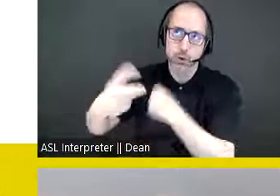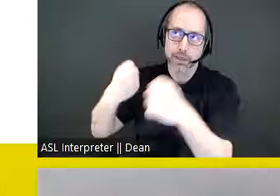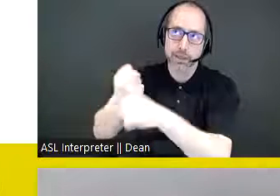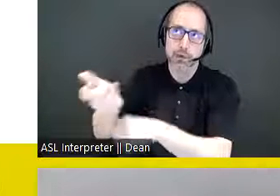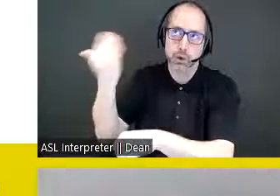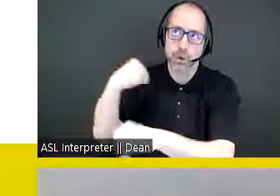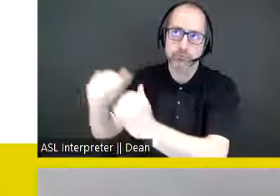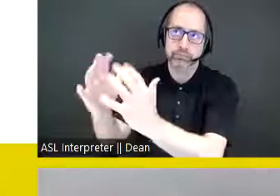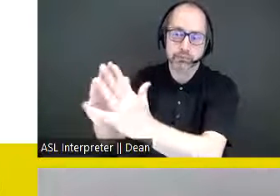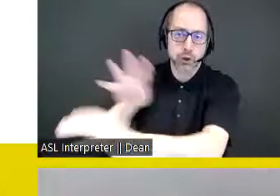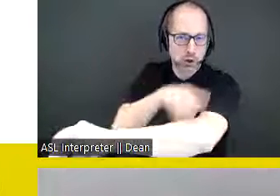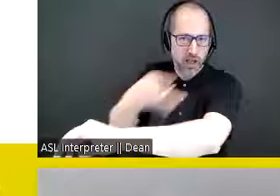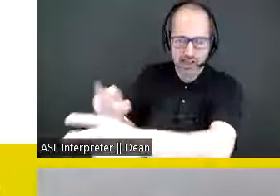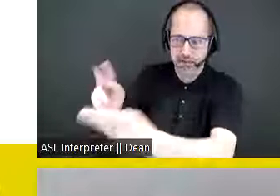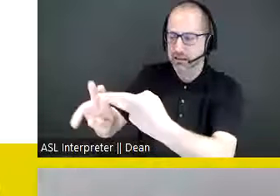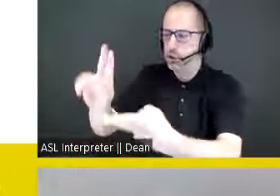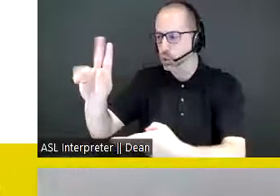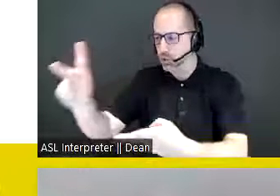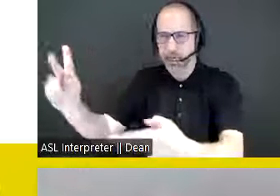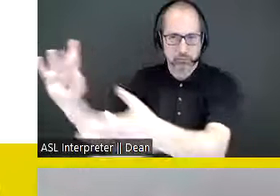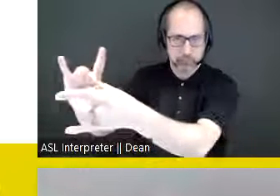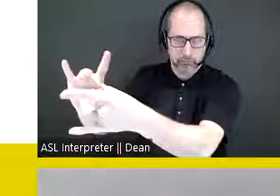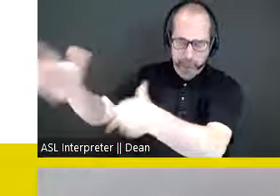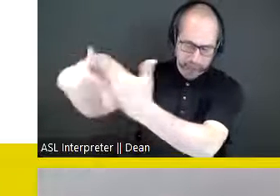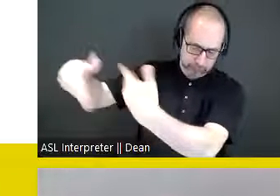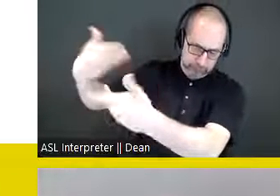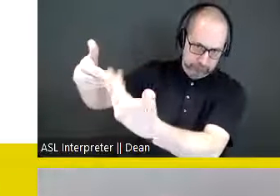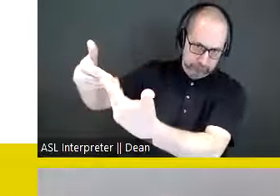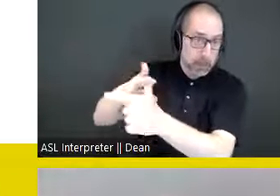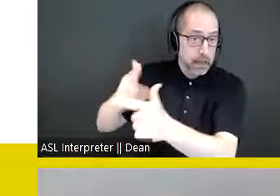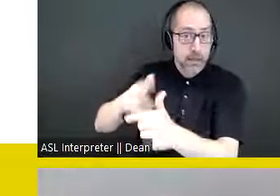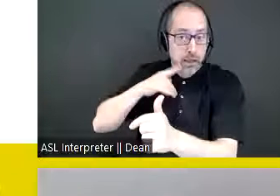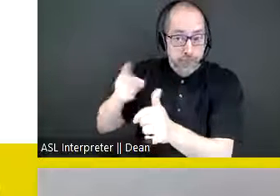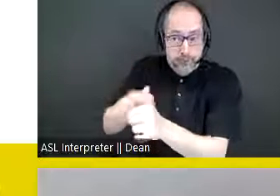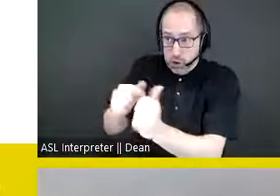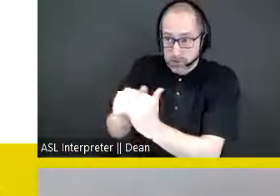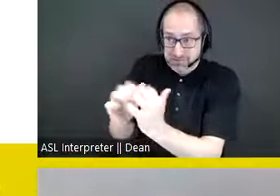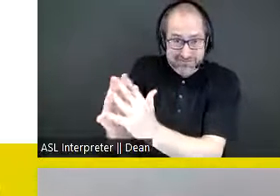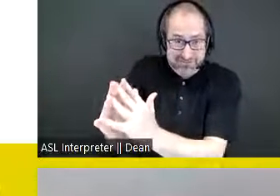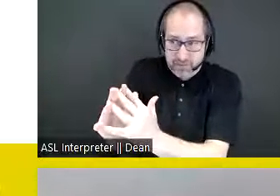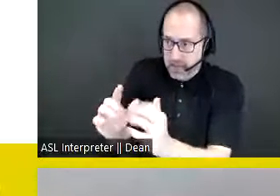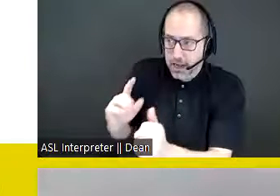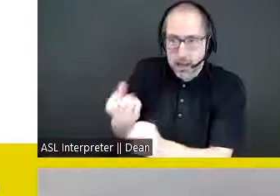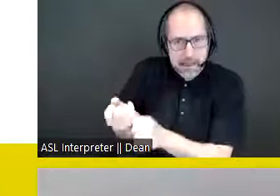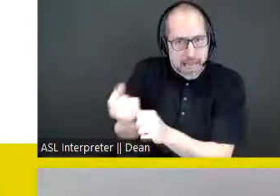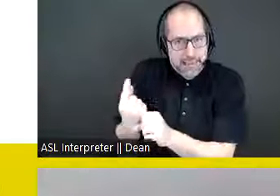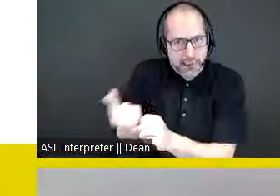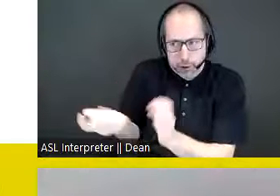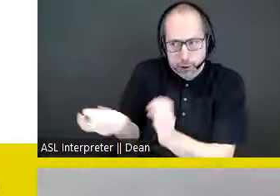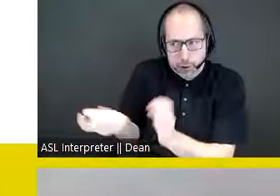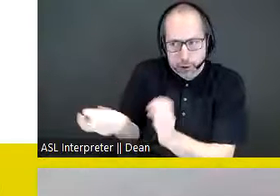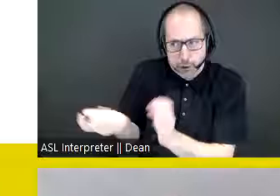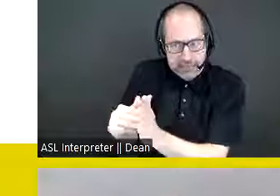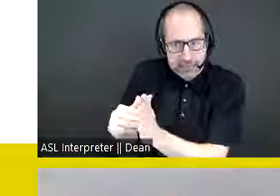with Scotland and UK. And so then after the first pilot, they did it again last year. And then for this year,